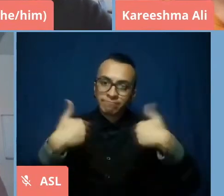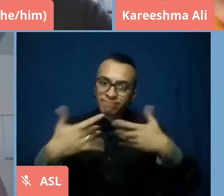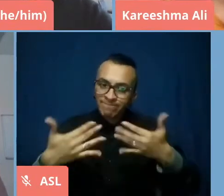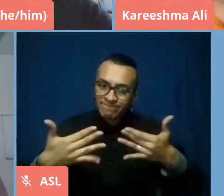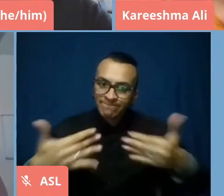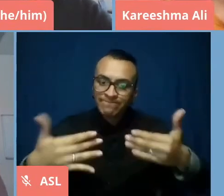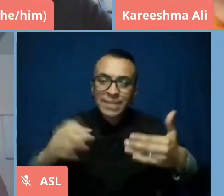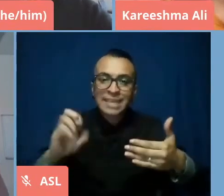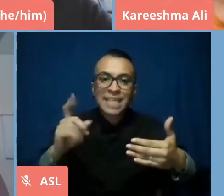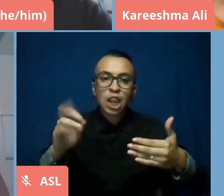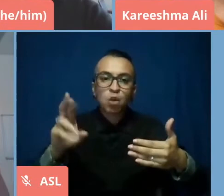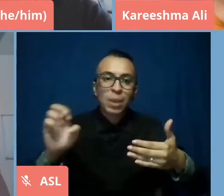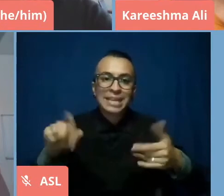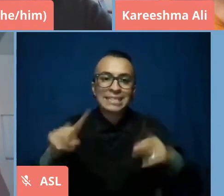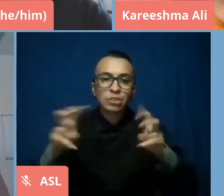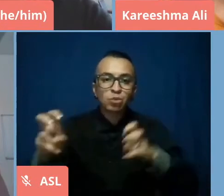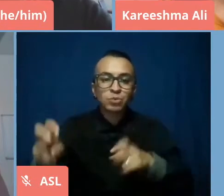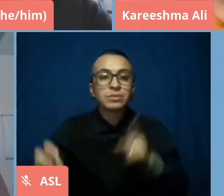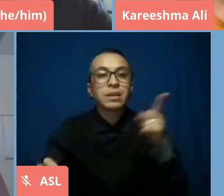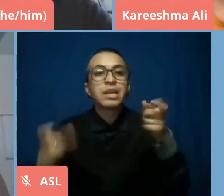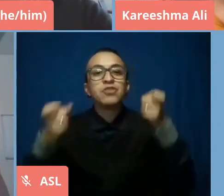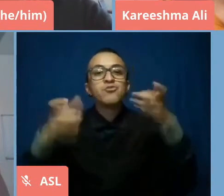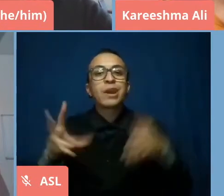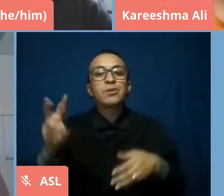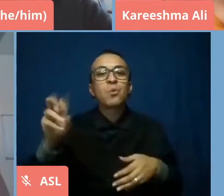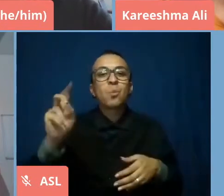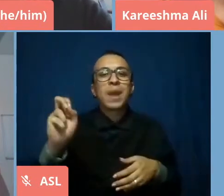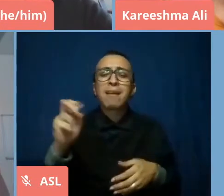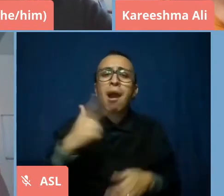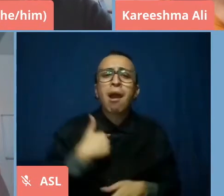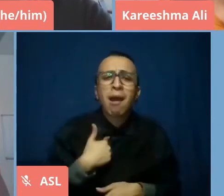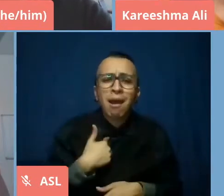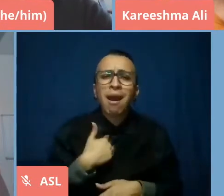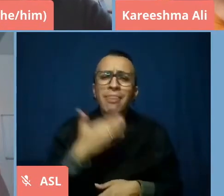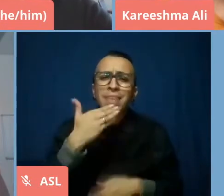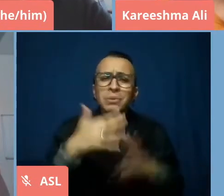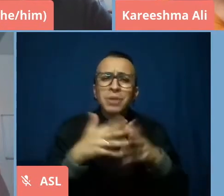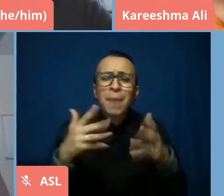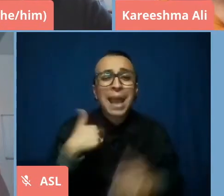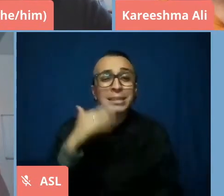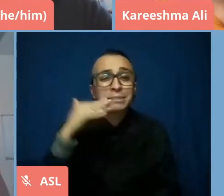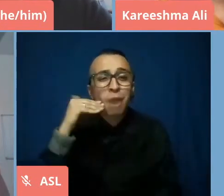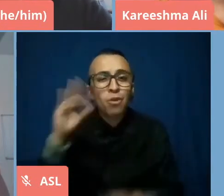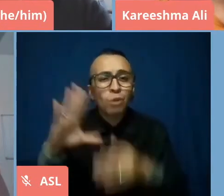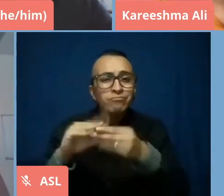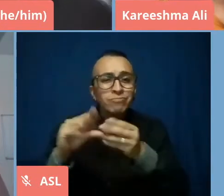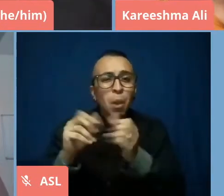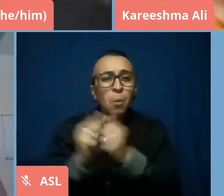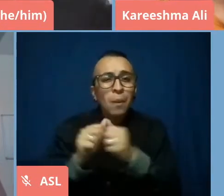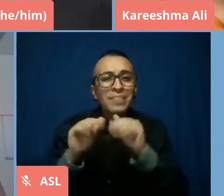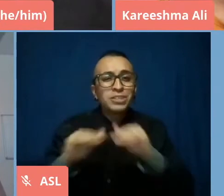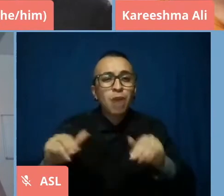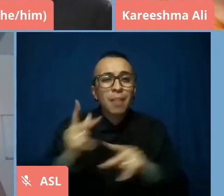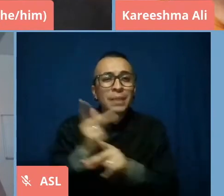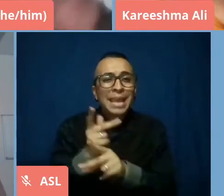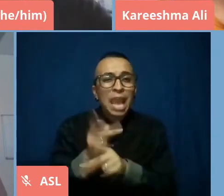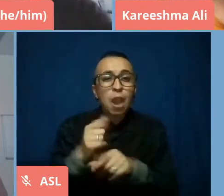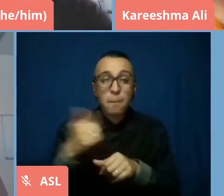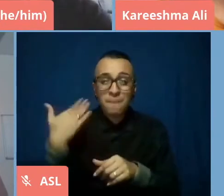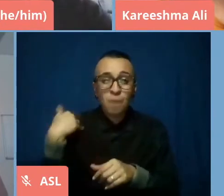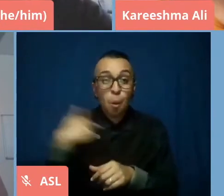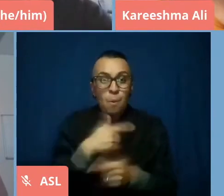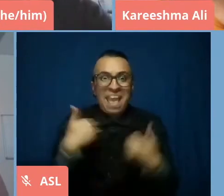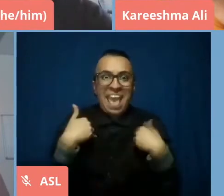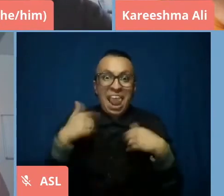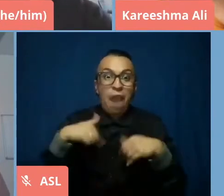Thank you very much. I'm just smiled at your childcare comment, because I think you and I have both been on calls with our children running in the background. So it is very